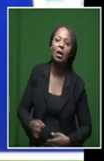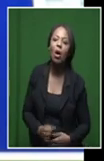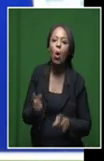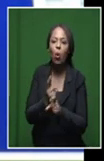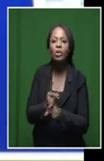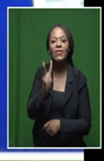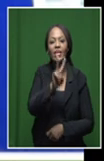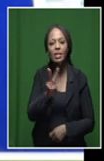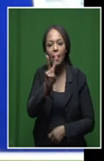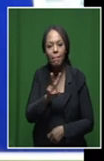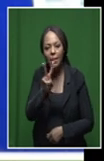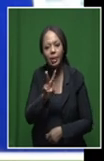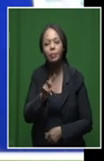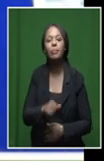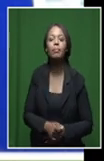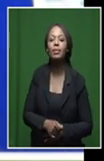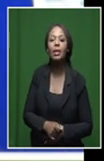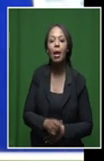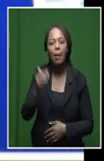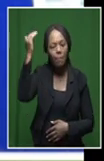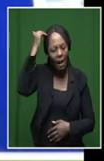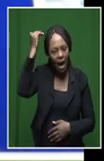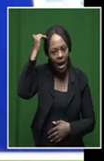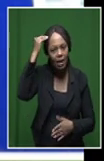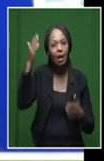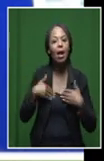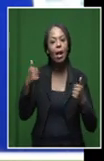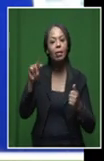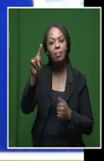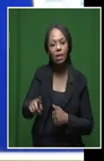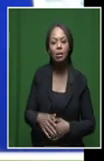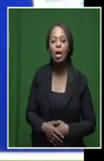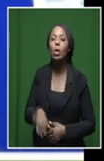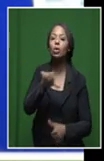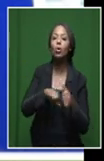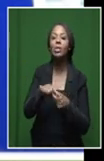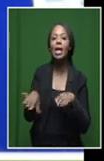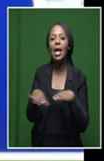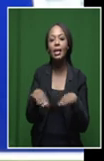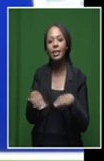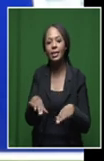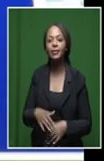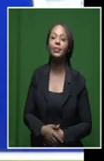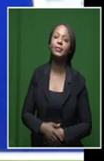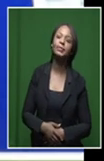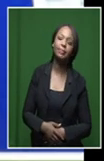reach your educational potential to keep your brain healthy, be socially active and